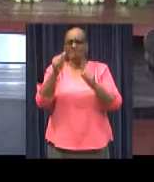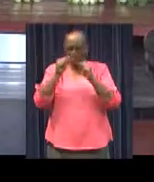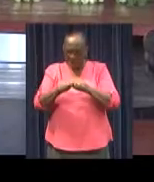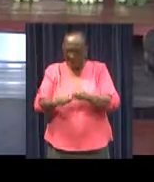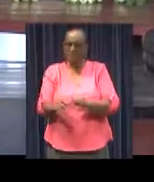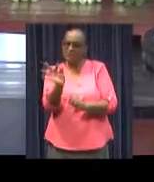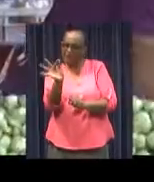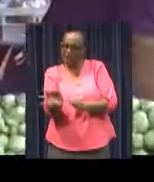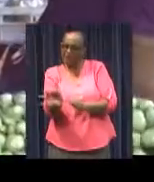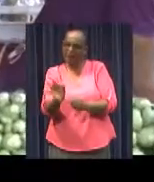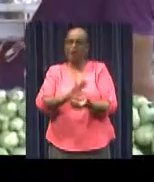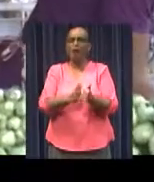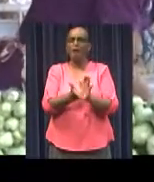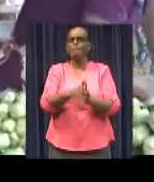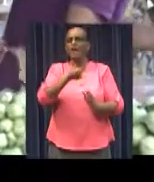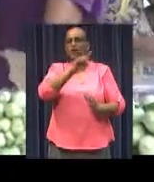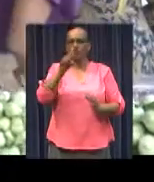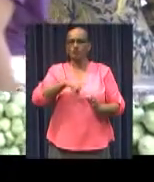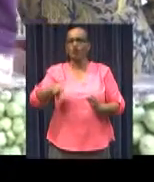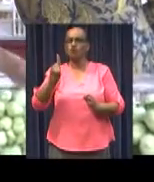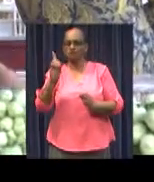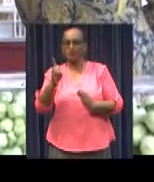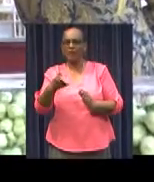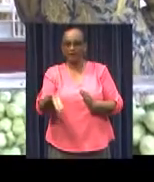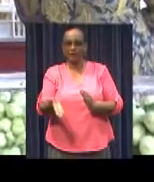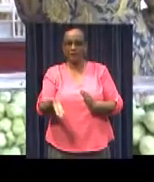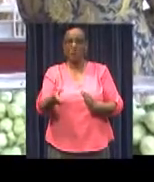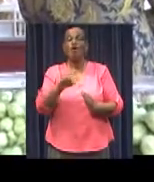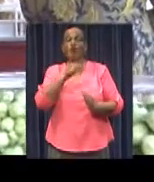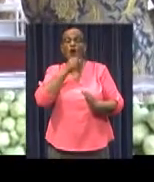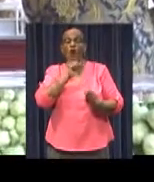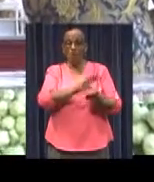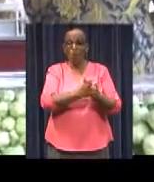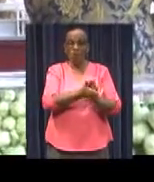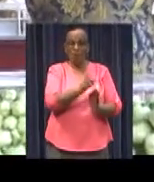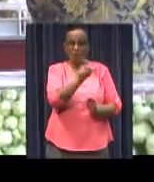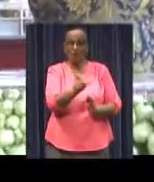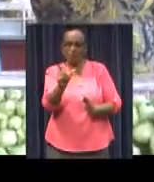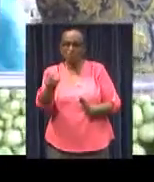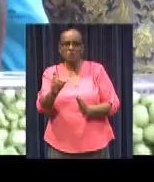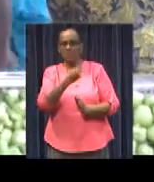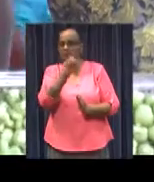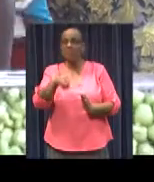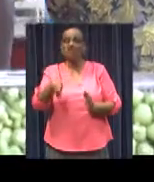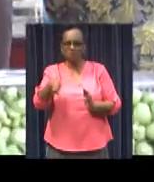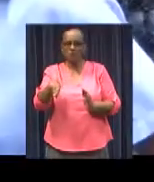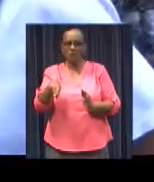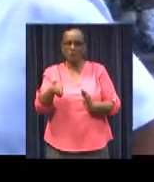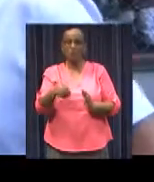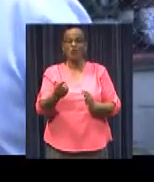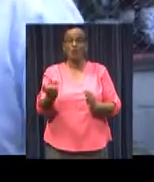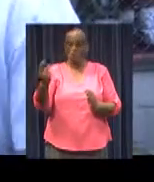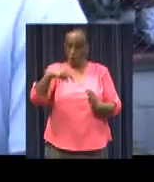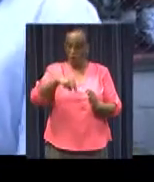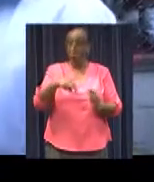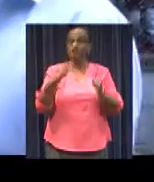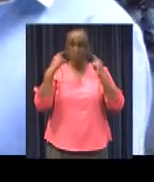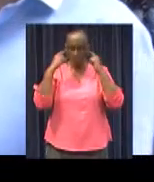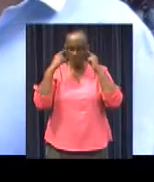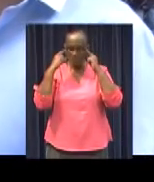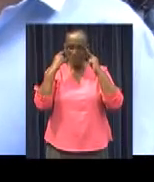these entrepreneurs now get a permanent place within the South Market. For the market vendors, the